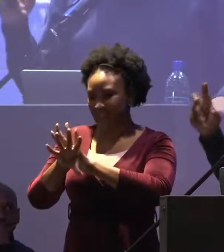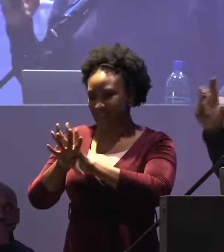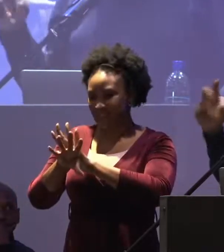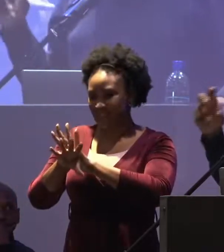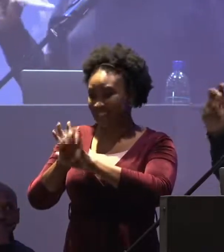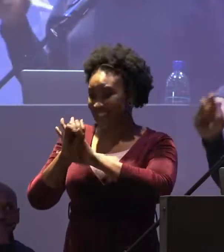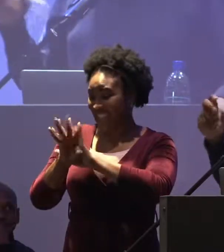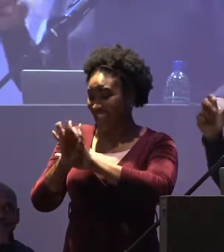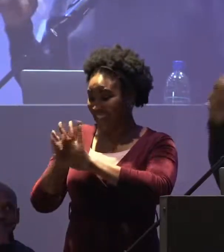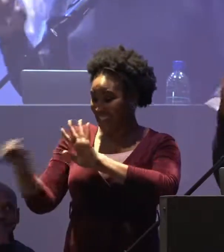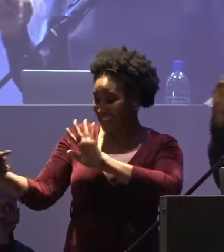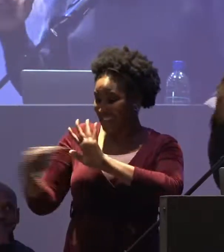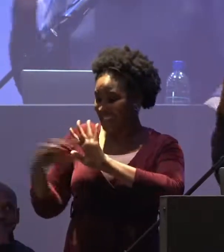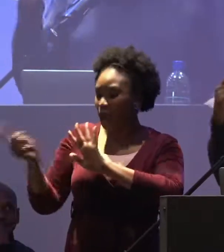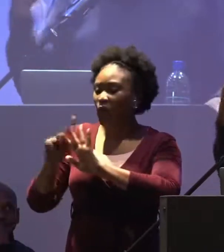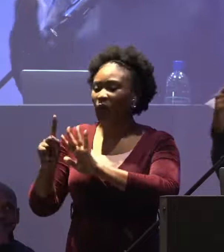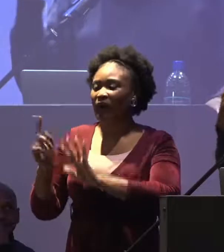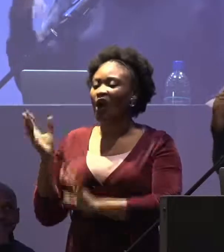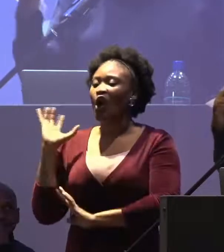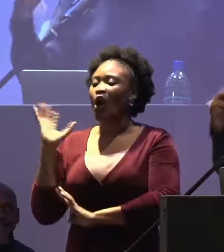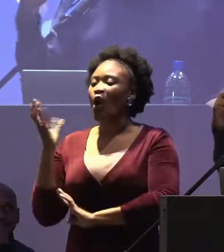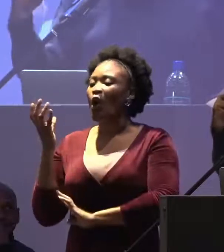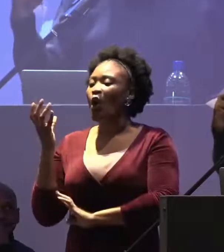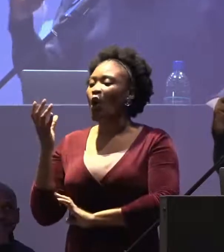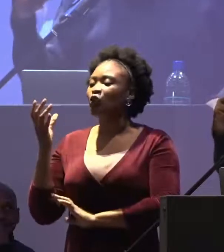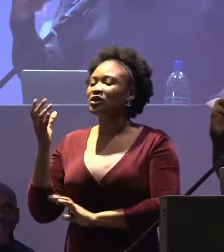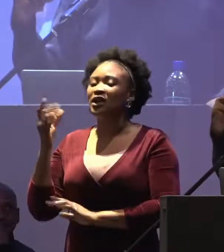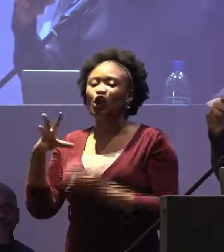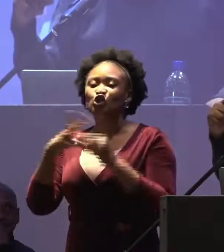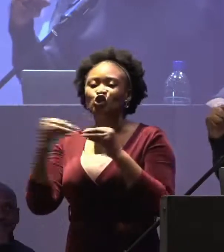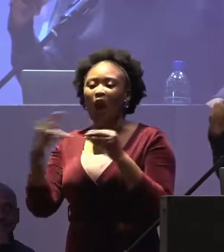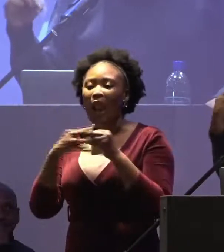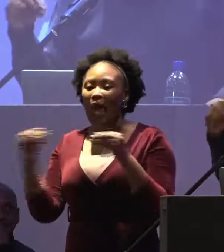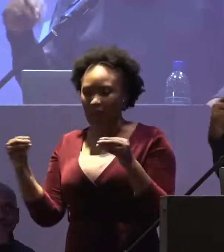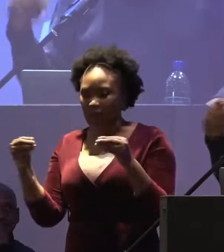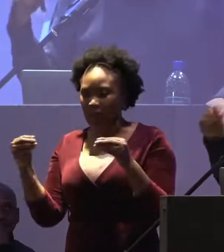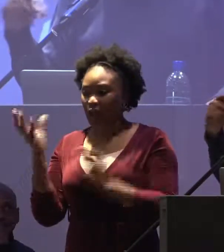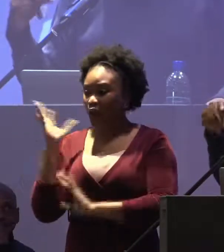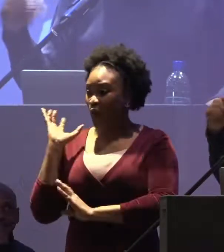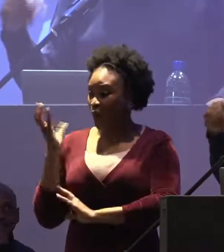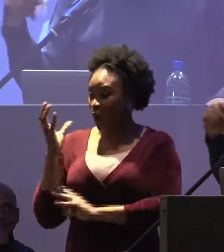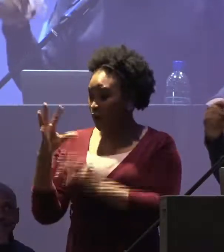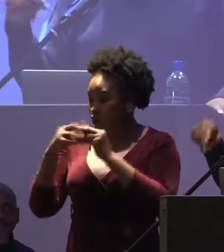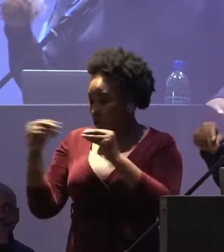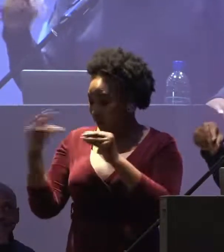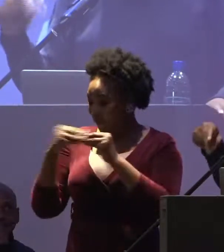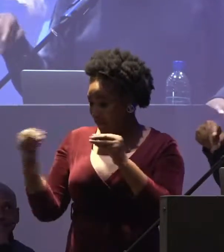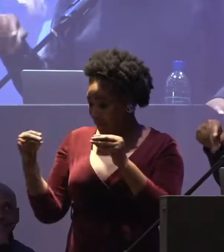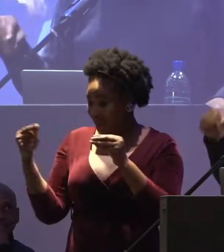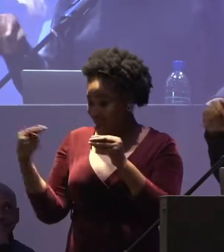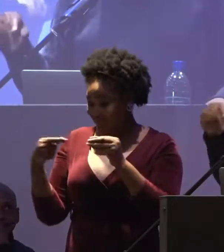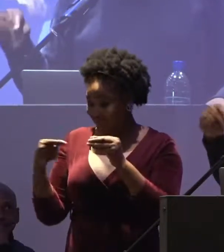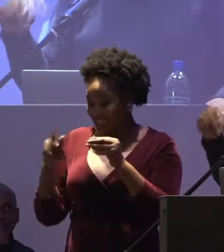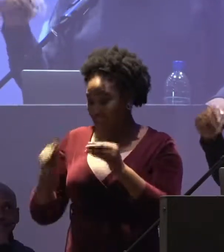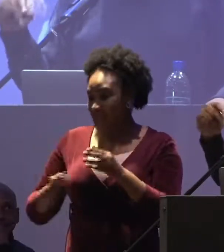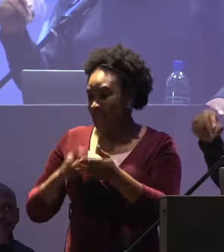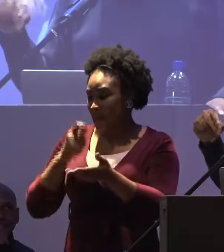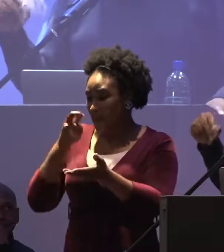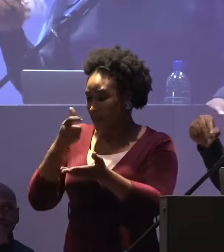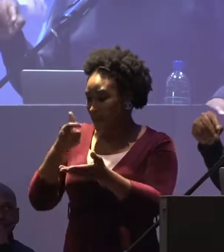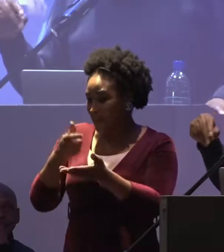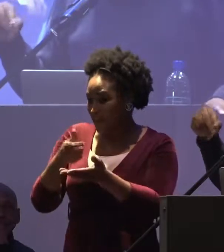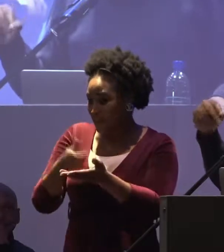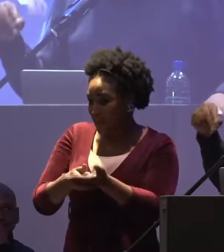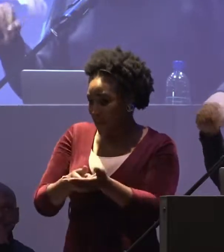And the advert was a gold dollar advert. Gold dollar used to be a cigarette brand